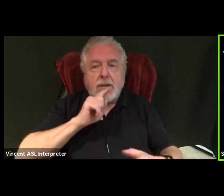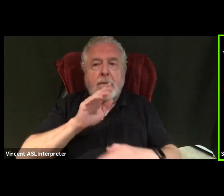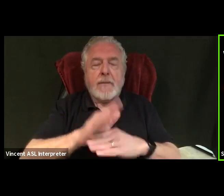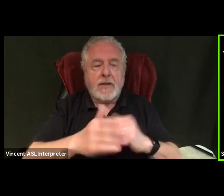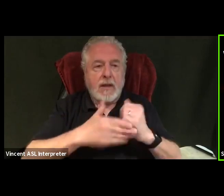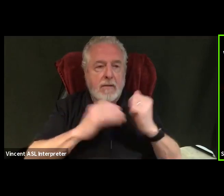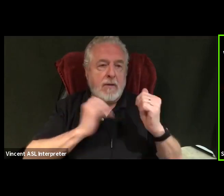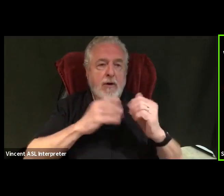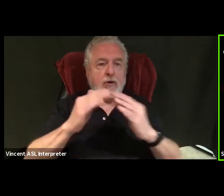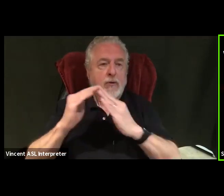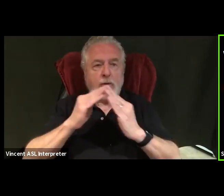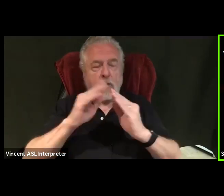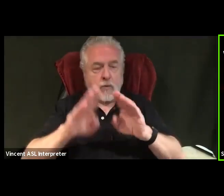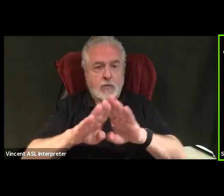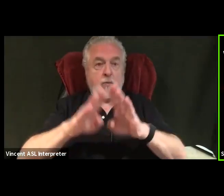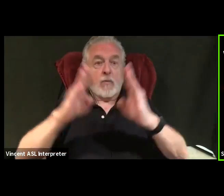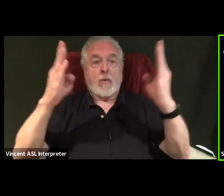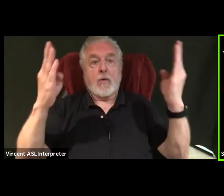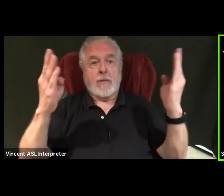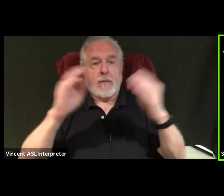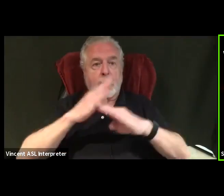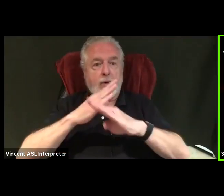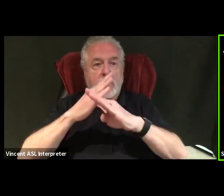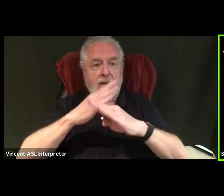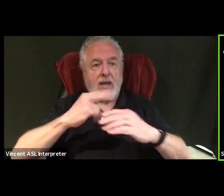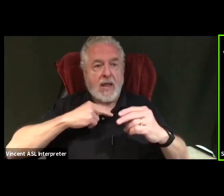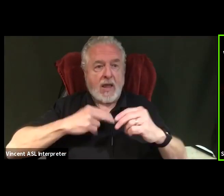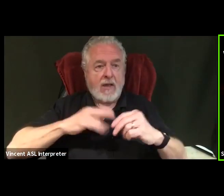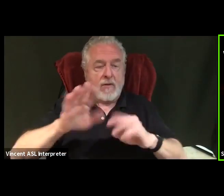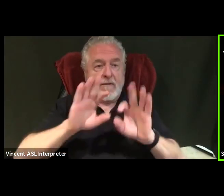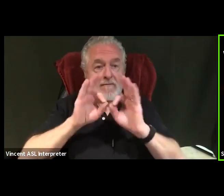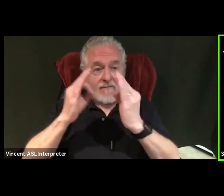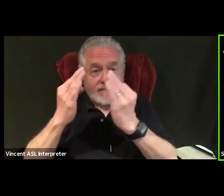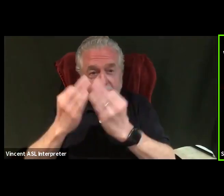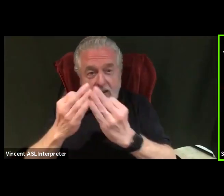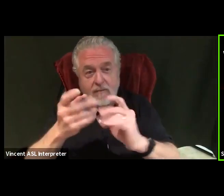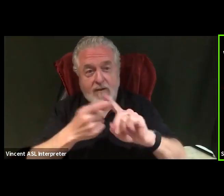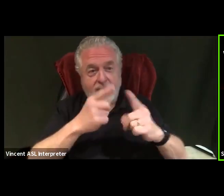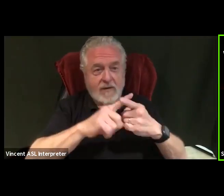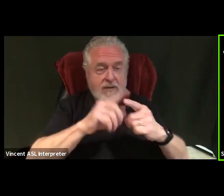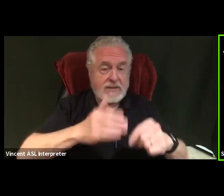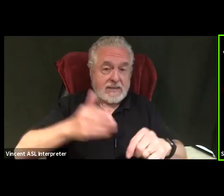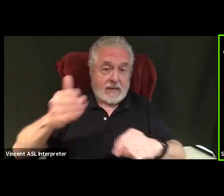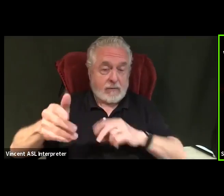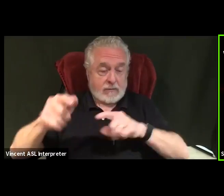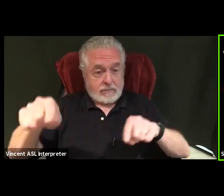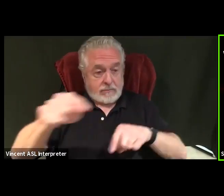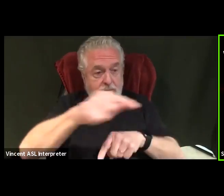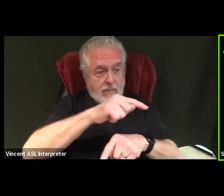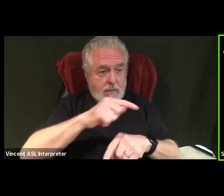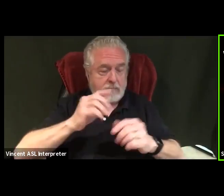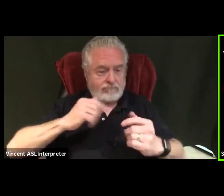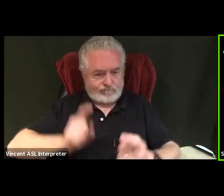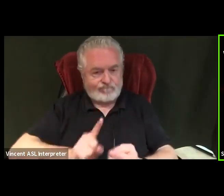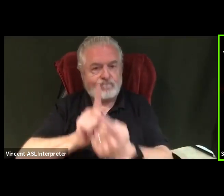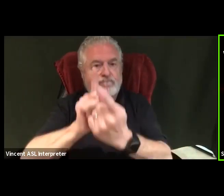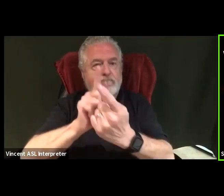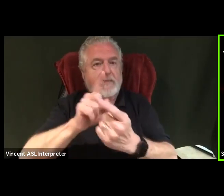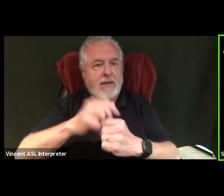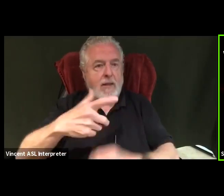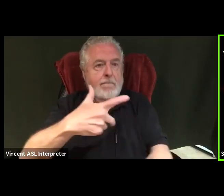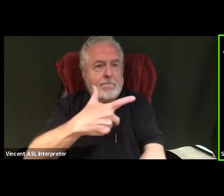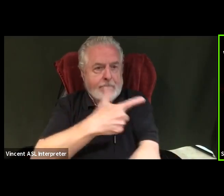helping our community reopen and protecting the health of their families, friends, and neighbors by stepping up and getting